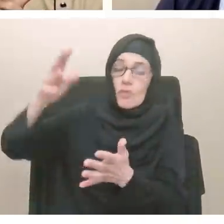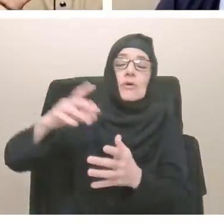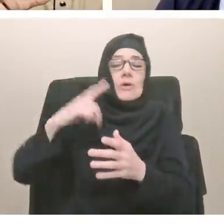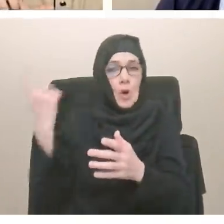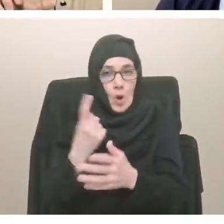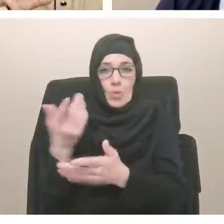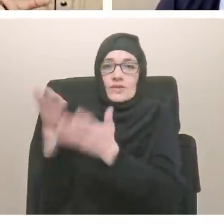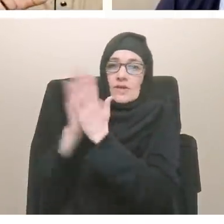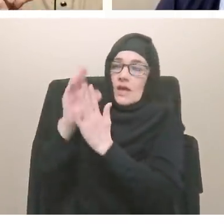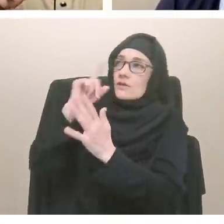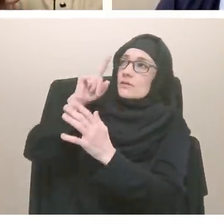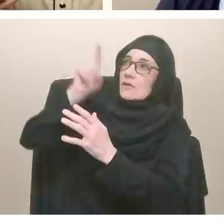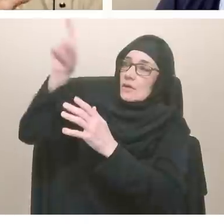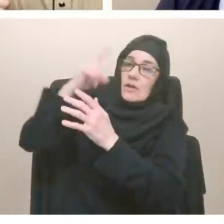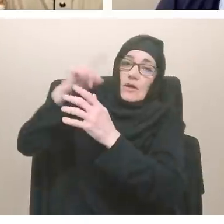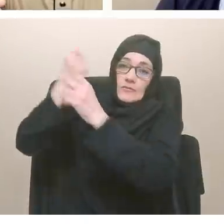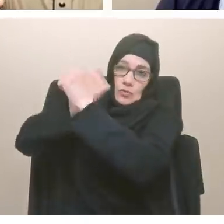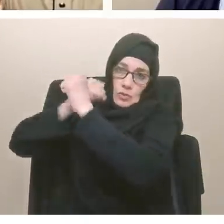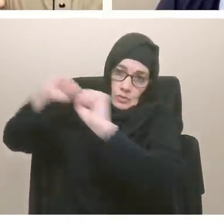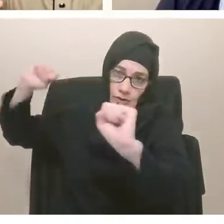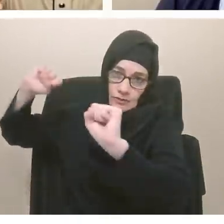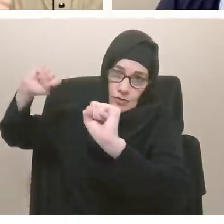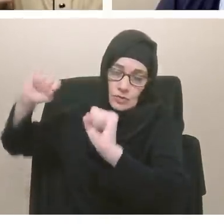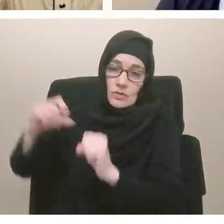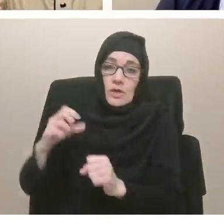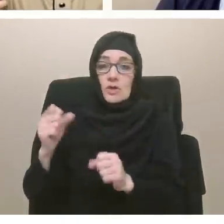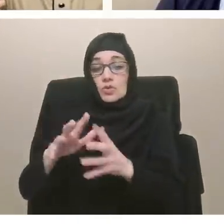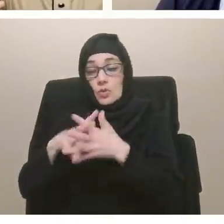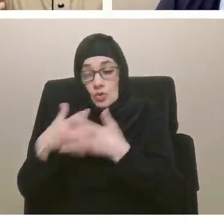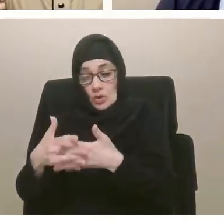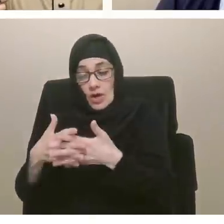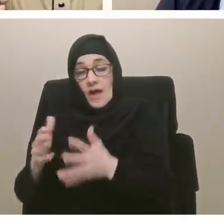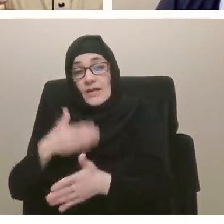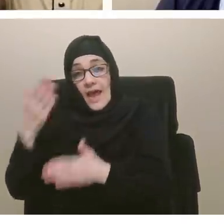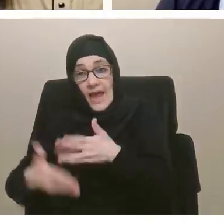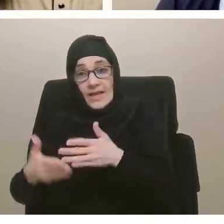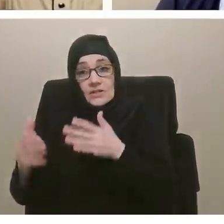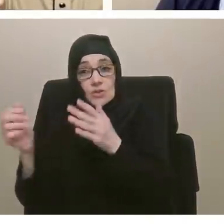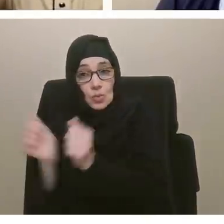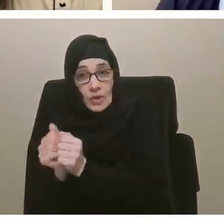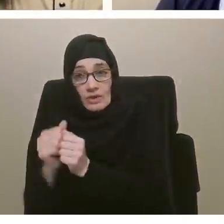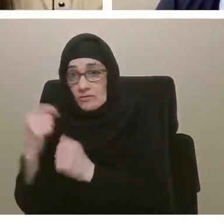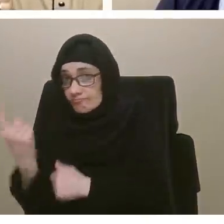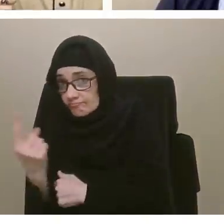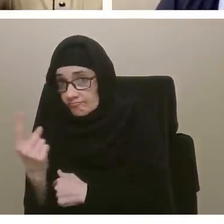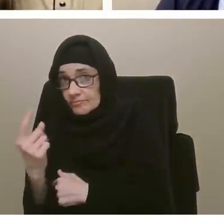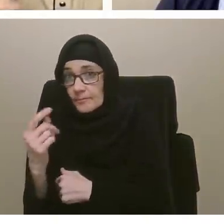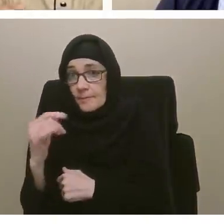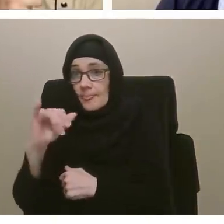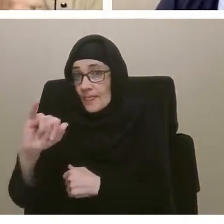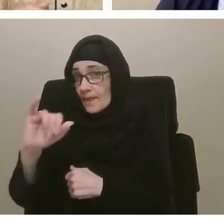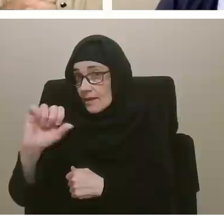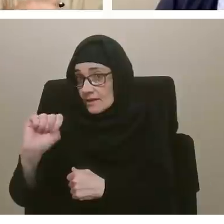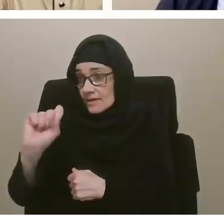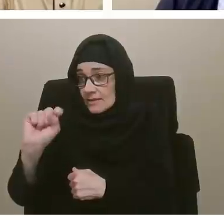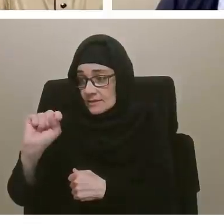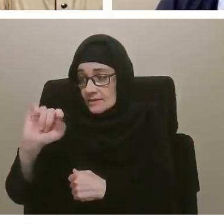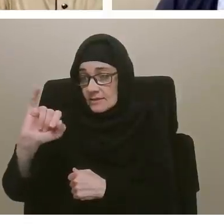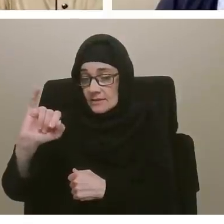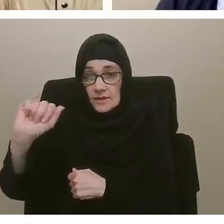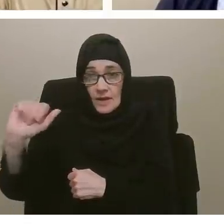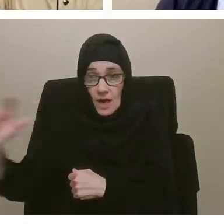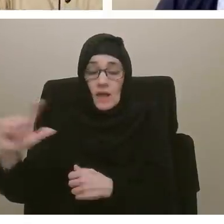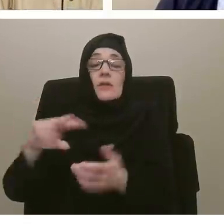ta'ala. And so the Quran ends with, right, isti'adah. It begins with it and it ends with seeking refuge in Allah